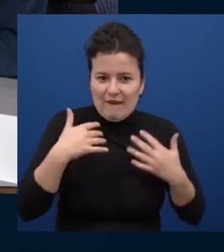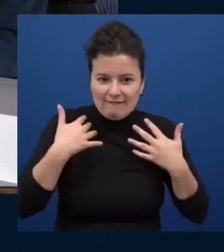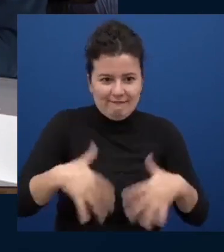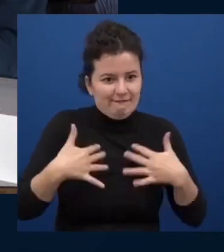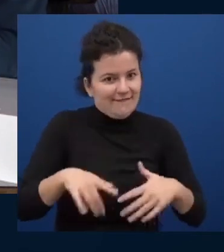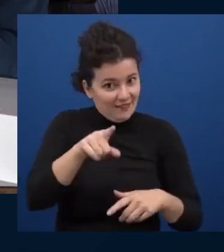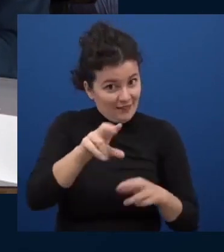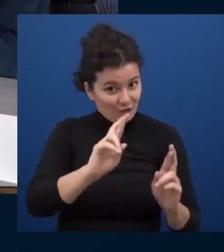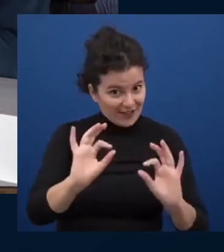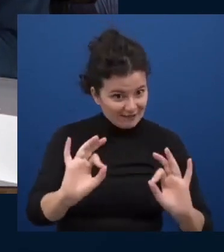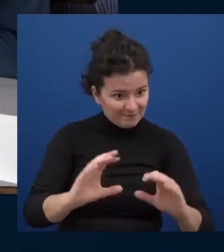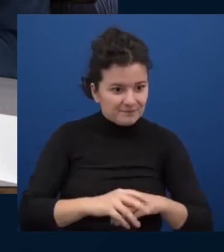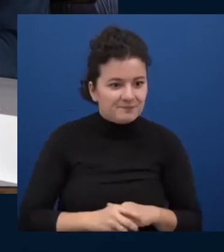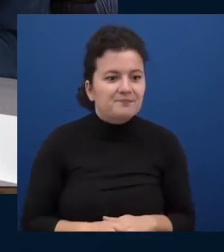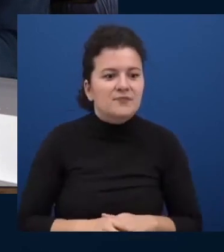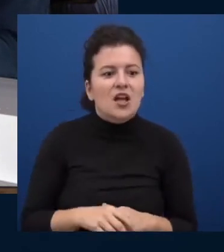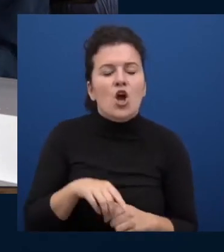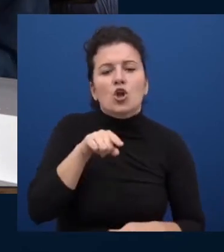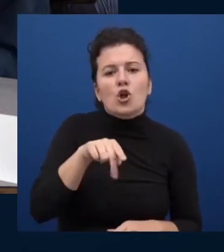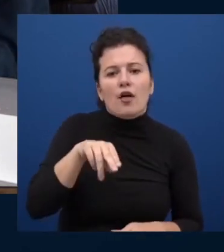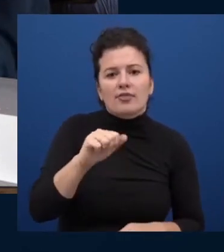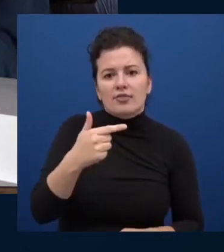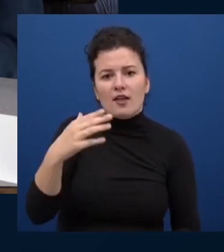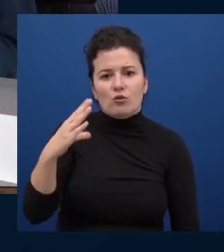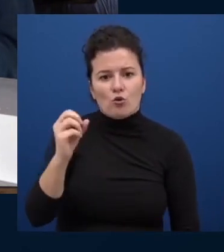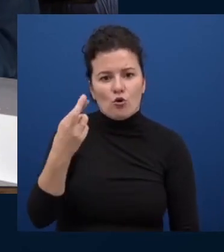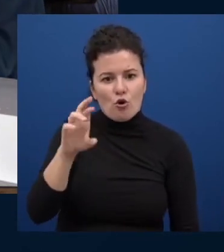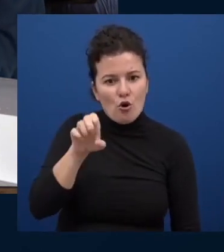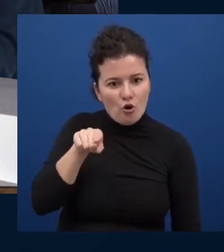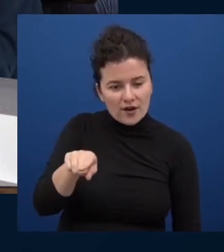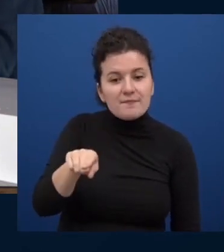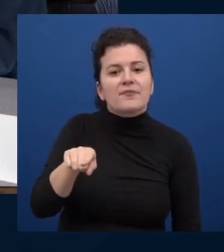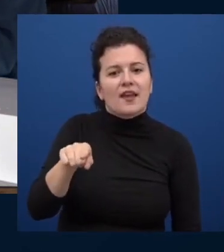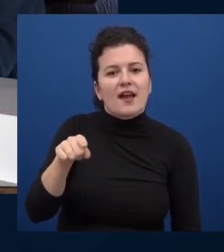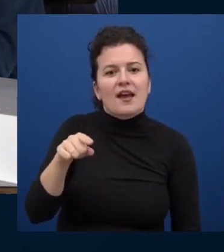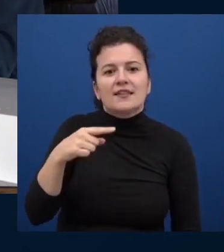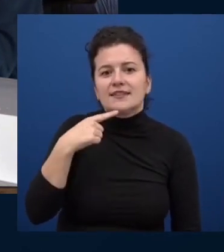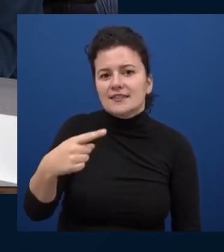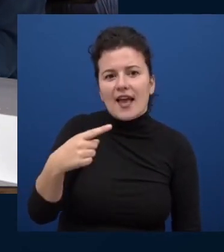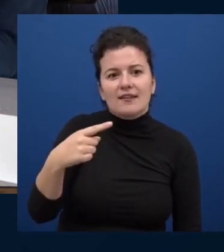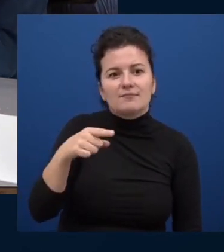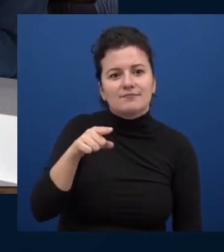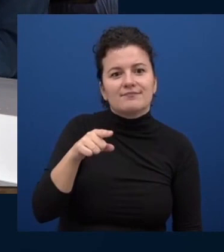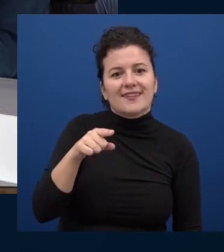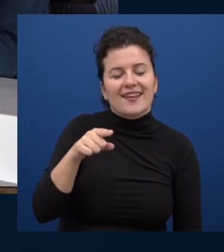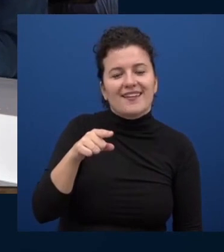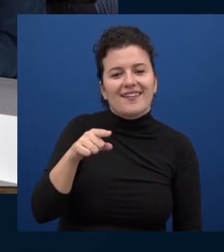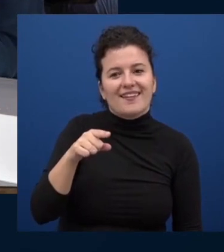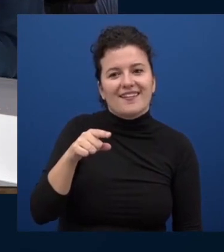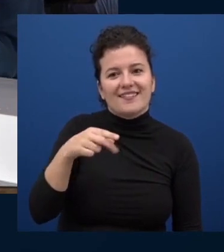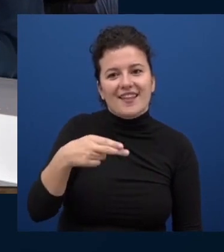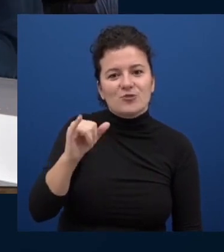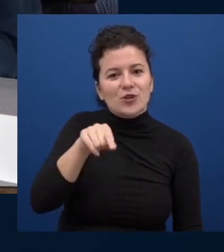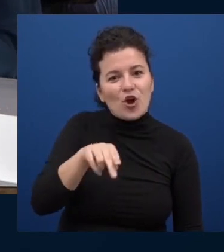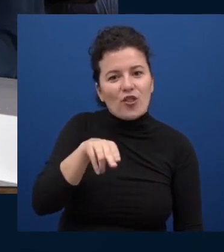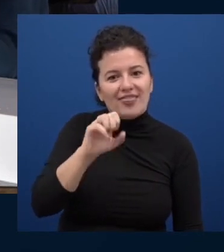mentions was that .NET Core is currently already kind of dead because ASP.NET 5 is coming along. So what are the plans